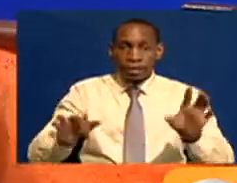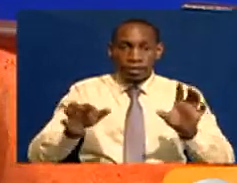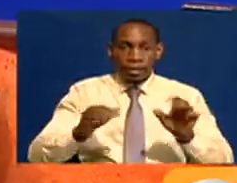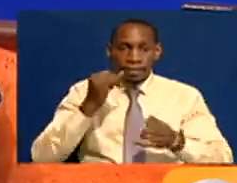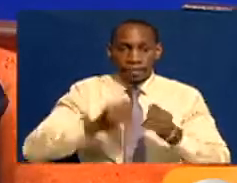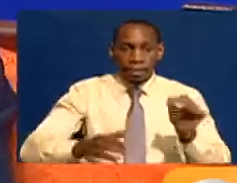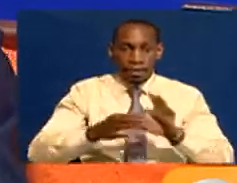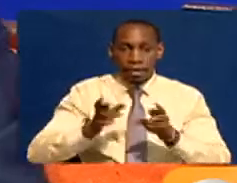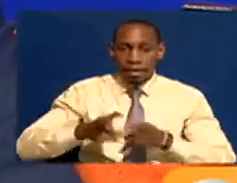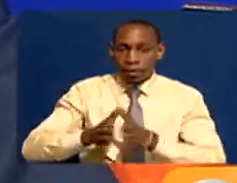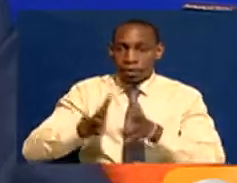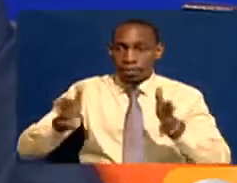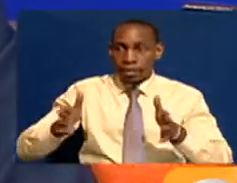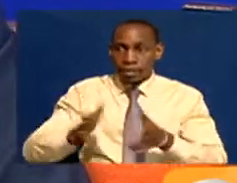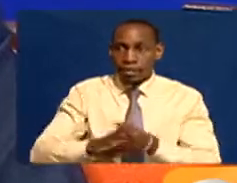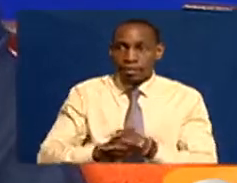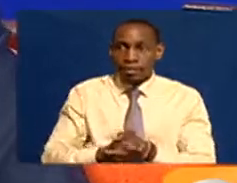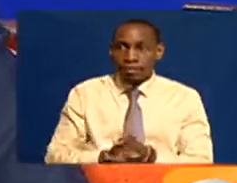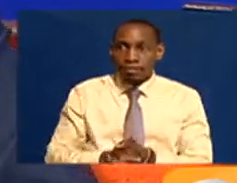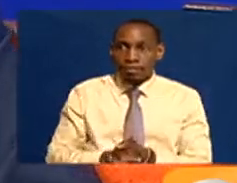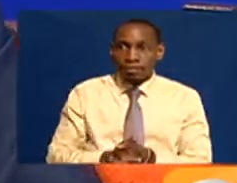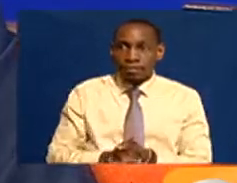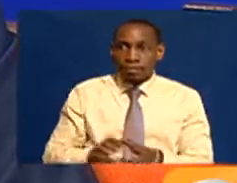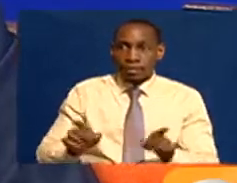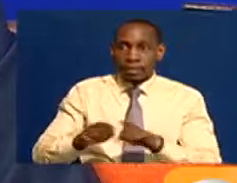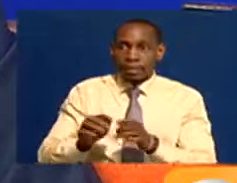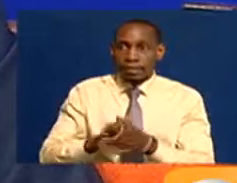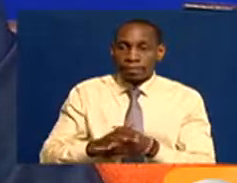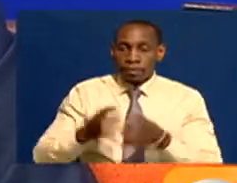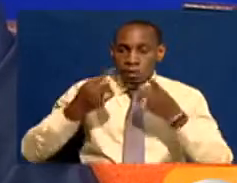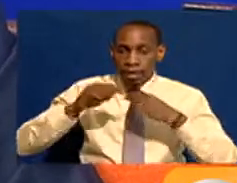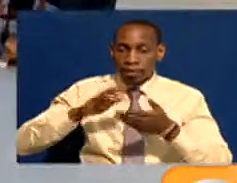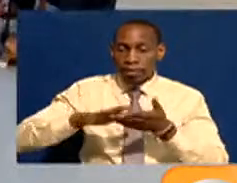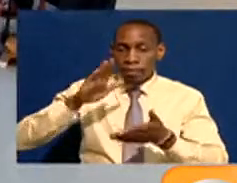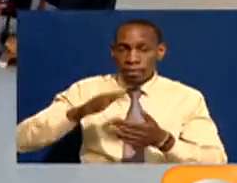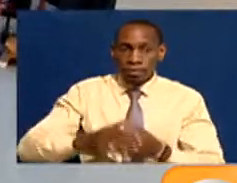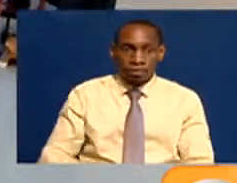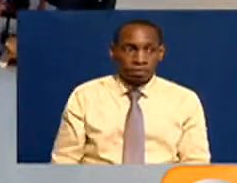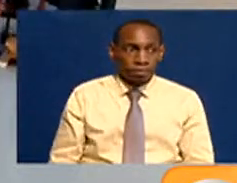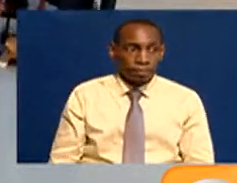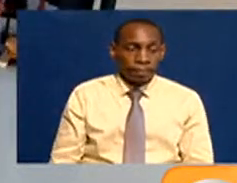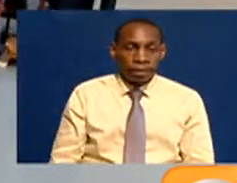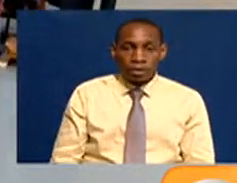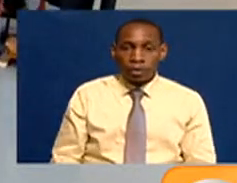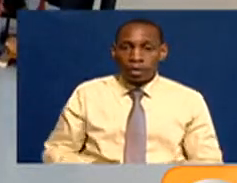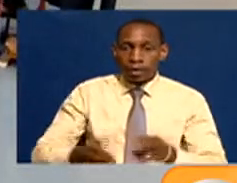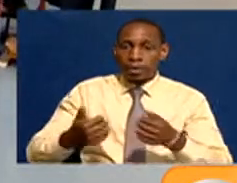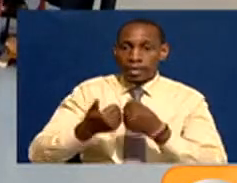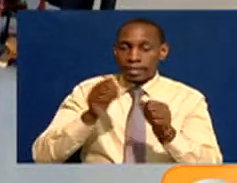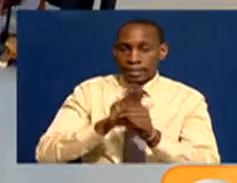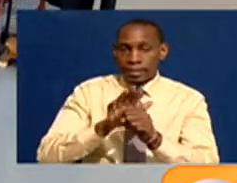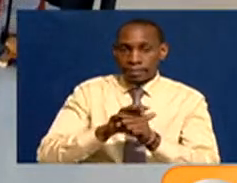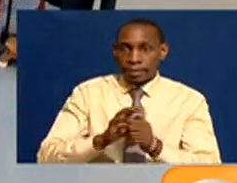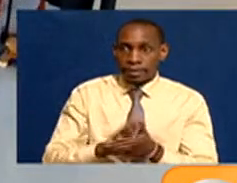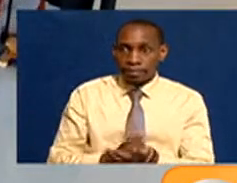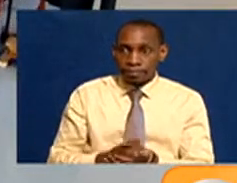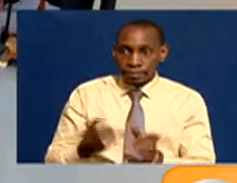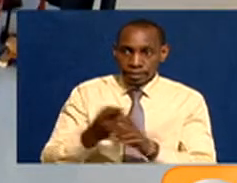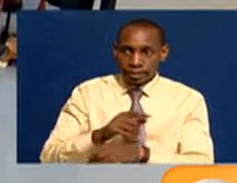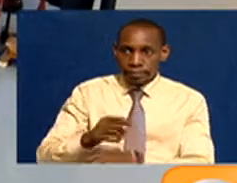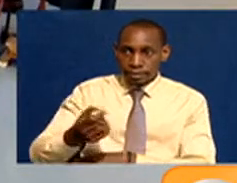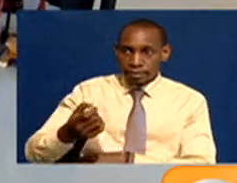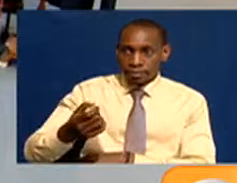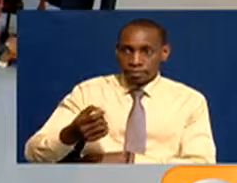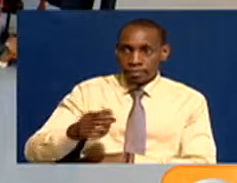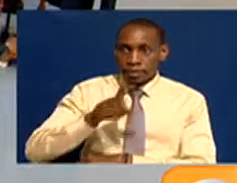the highways will do a particular responsibility, and you will be making more statements on that. Yeah. Too much road carnage. Yes. Too much. Asif Ghulam is saying,